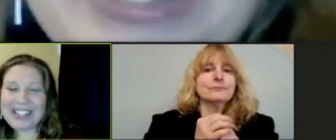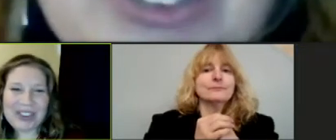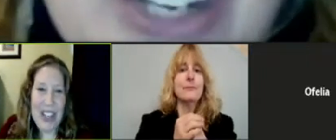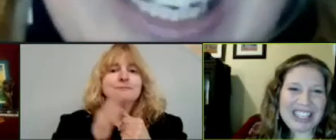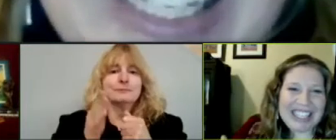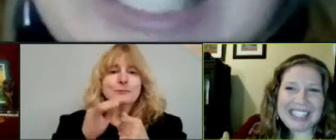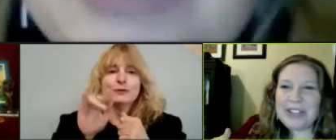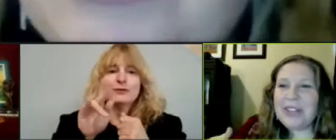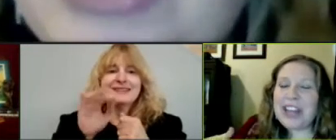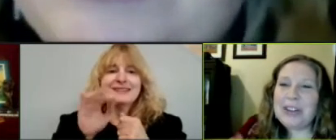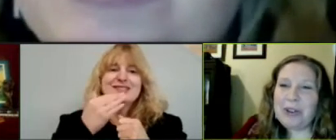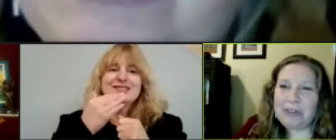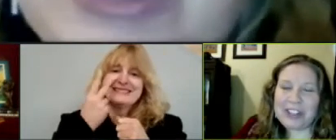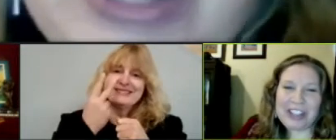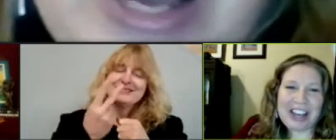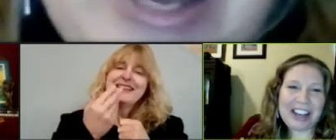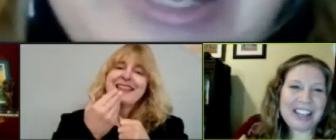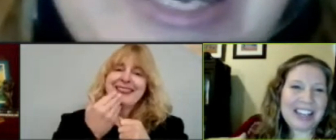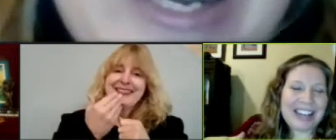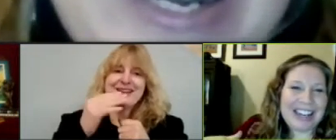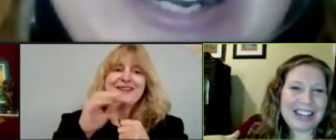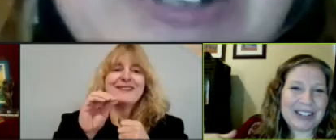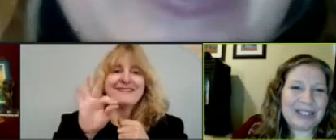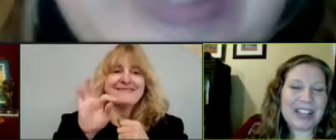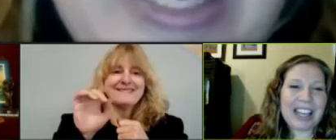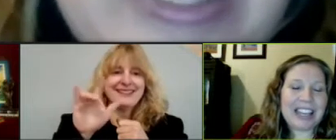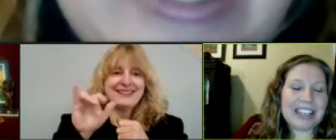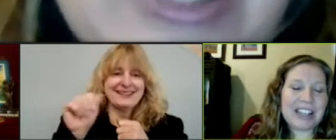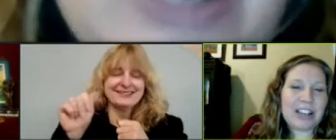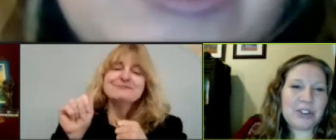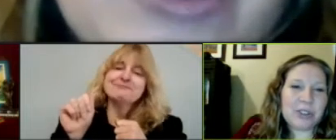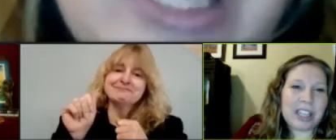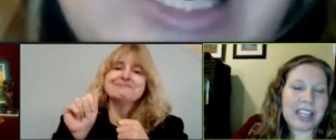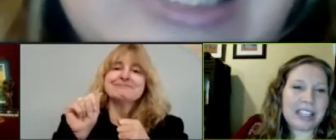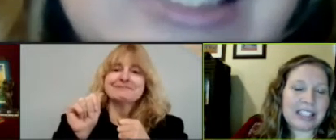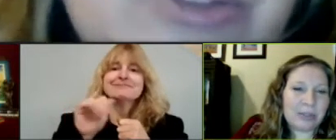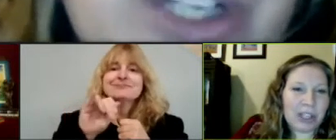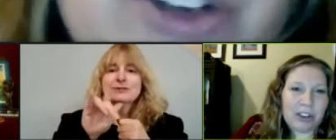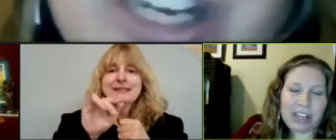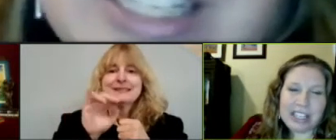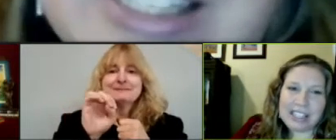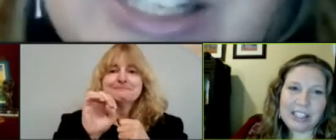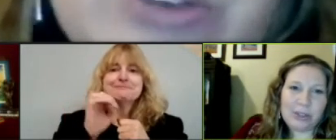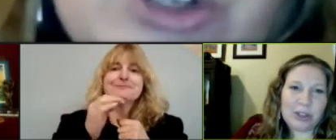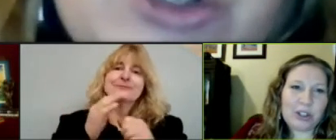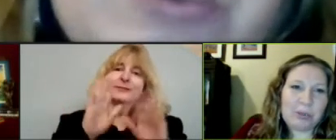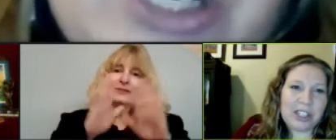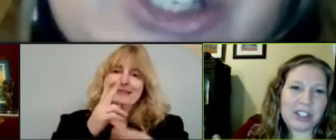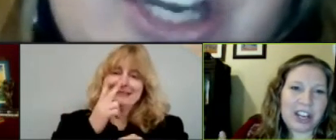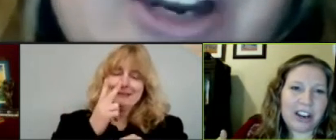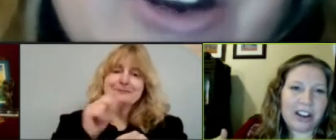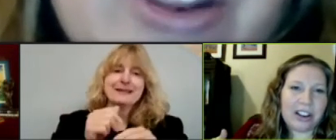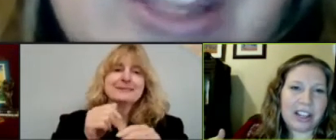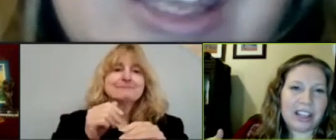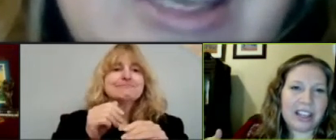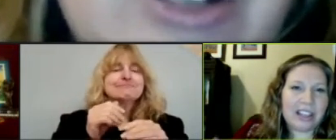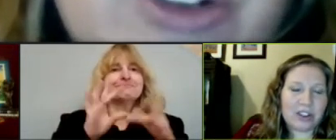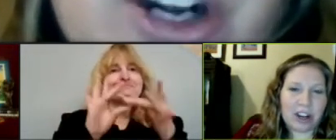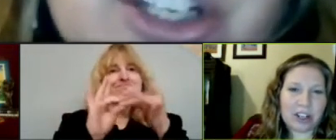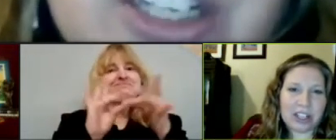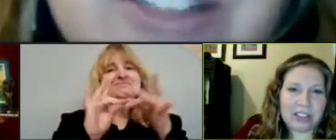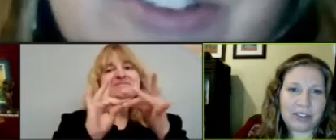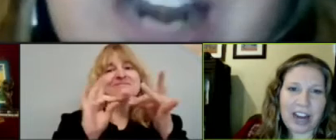Julie, it's so good to see you. Thank you, Ophelia. And Julie, it's really great to see you. Could you please share